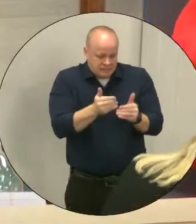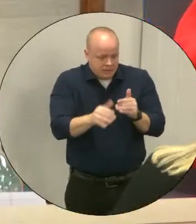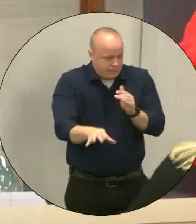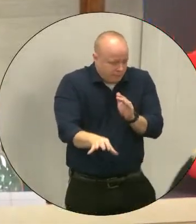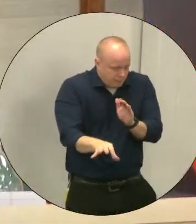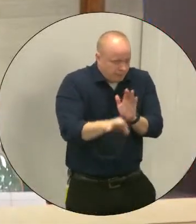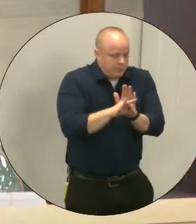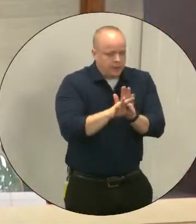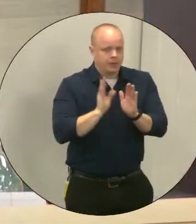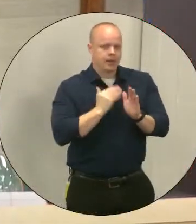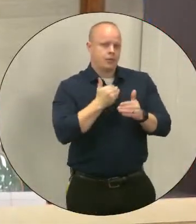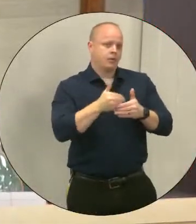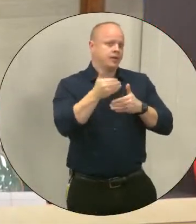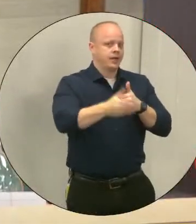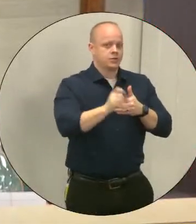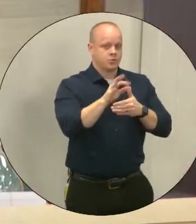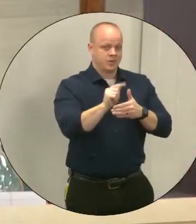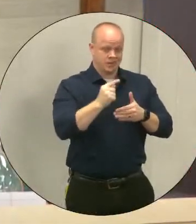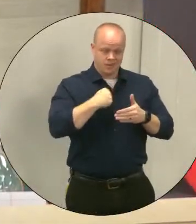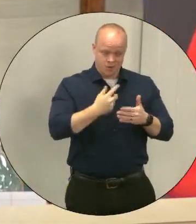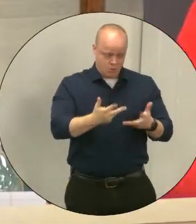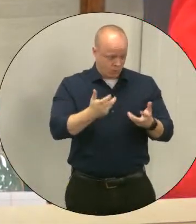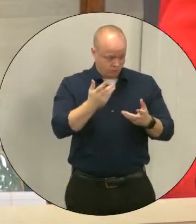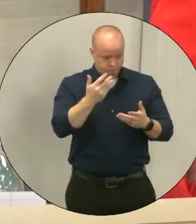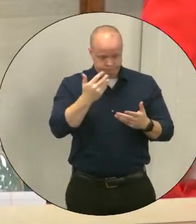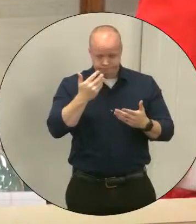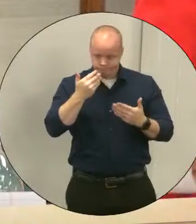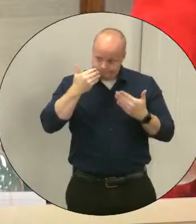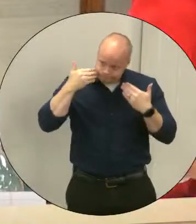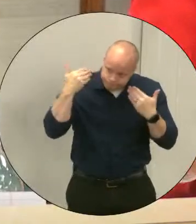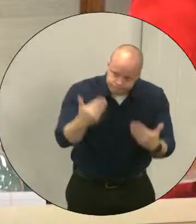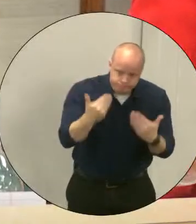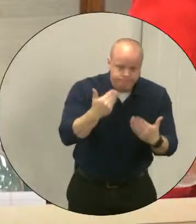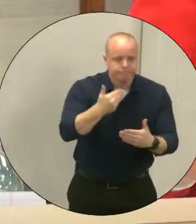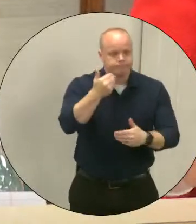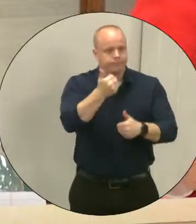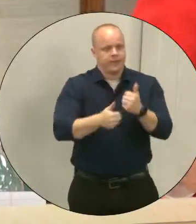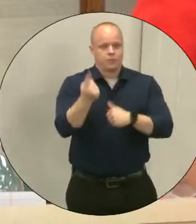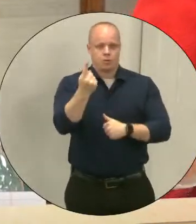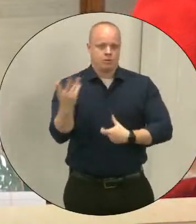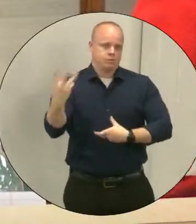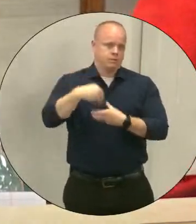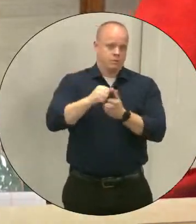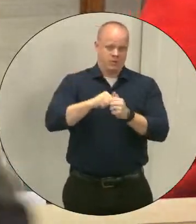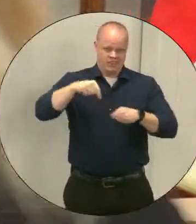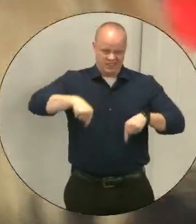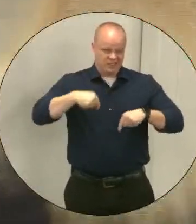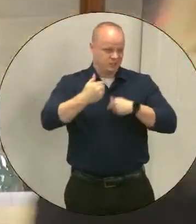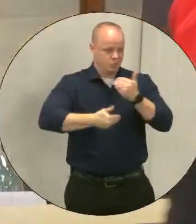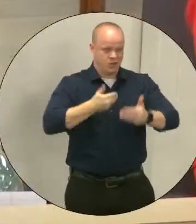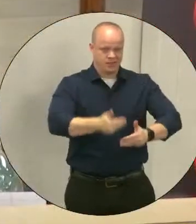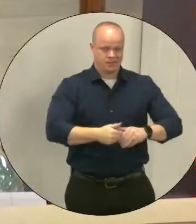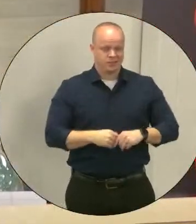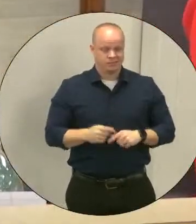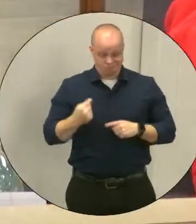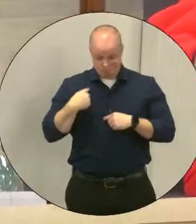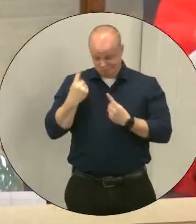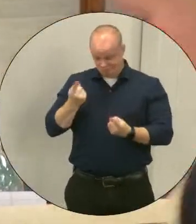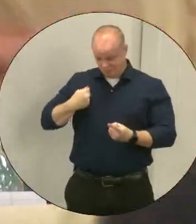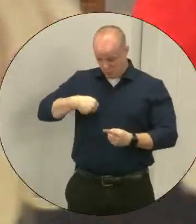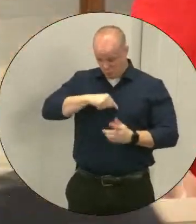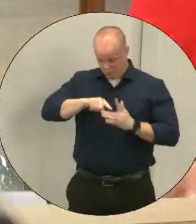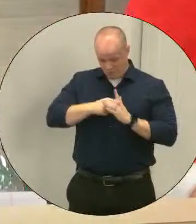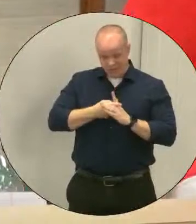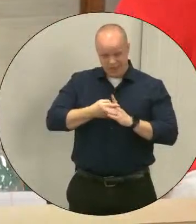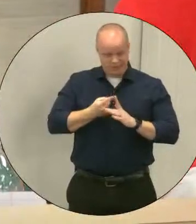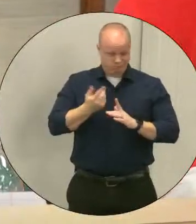superintendent. I want to take a moment to express my deep appreciation to everyone who participated in this process. Since we began this journey